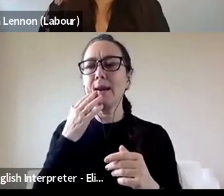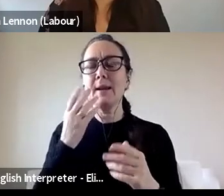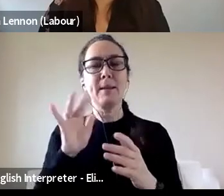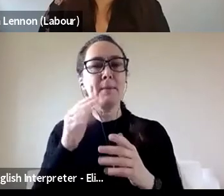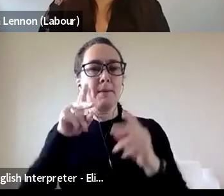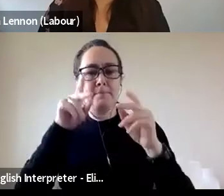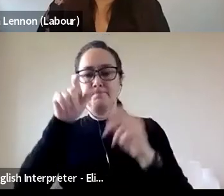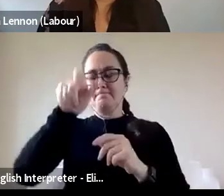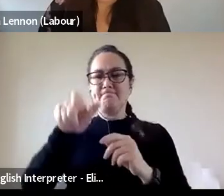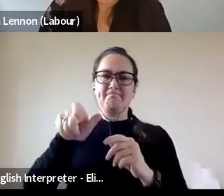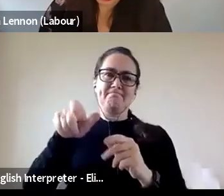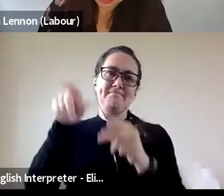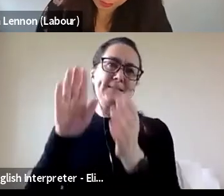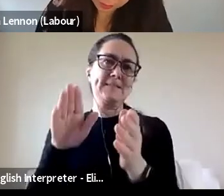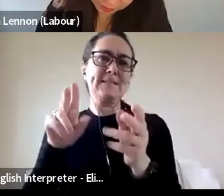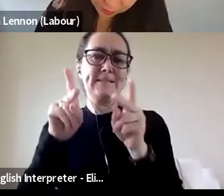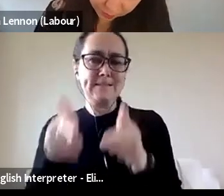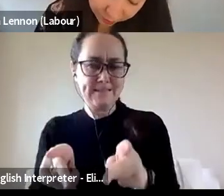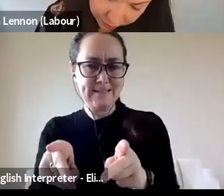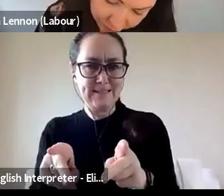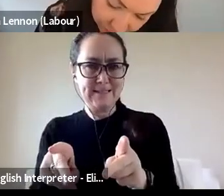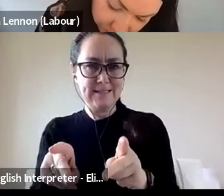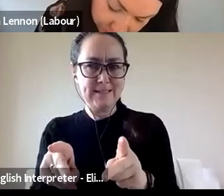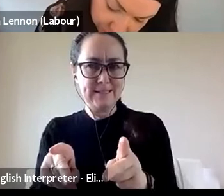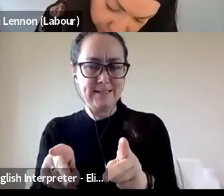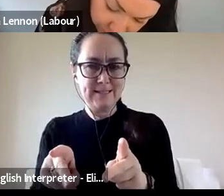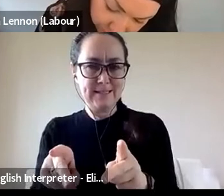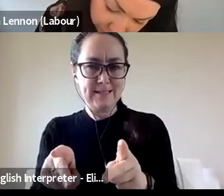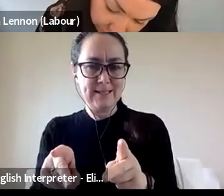I mean, it takes time to get over that.